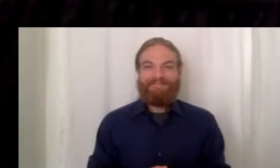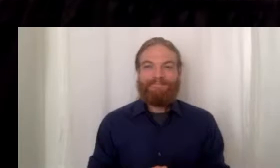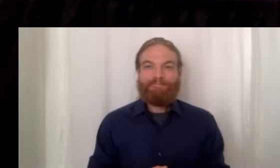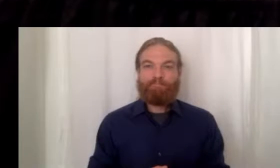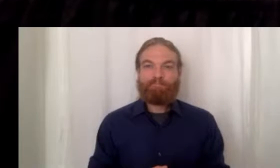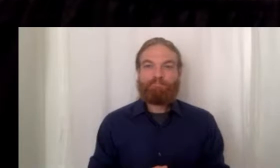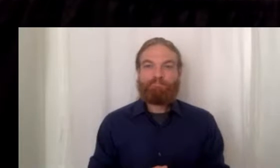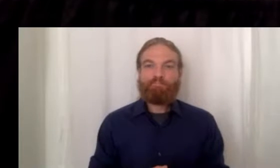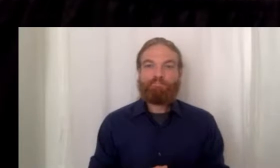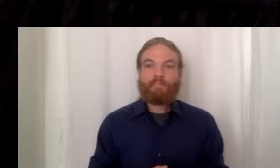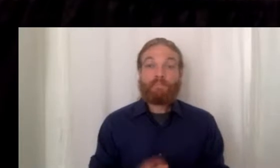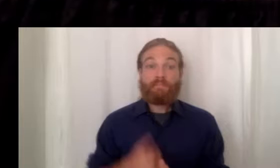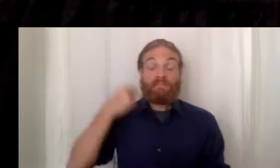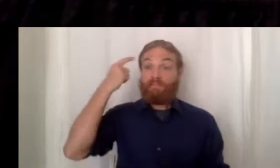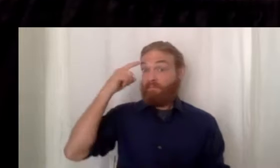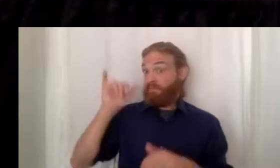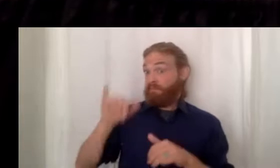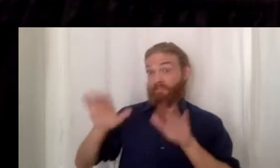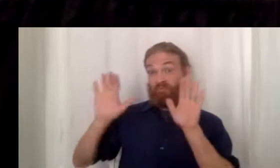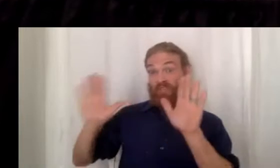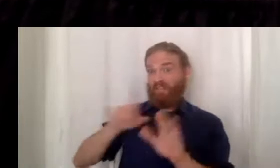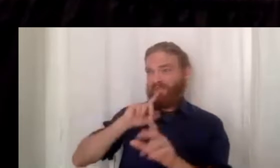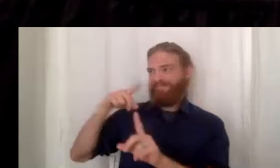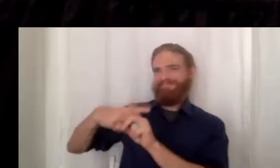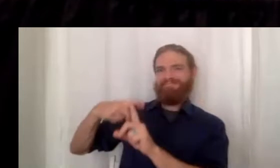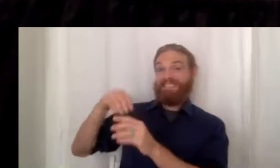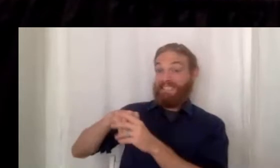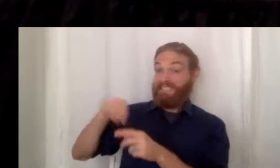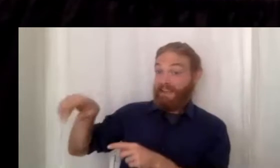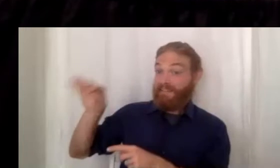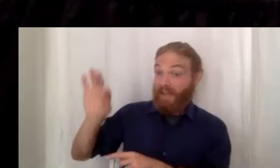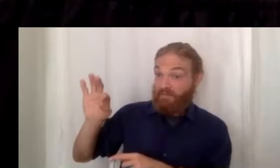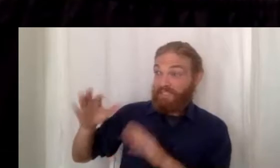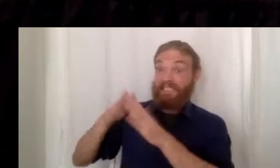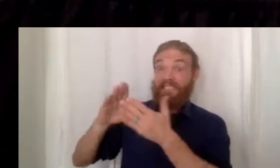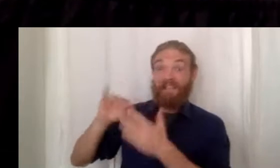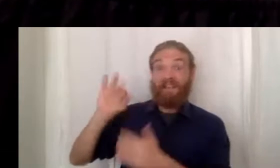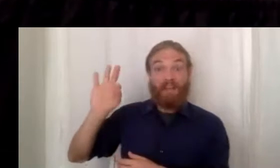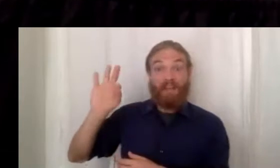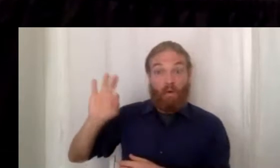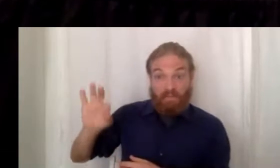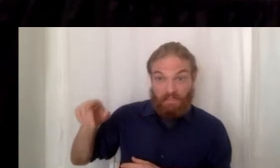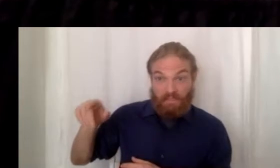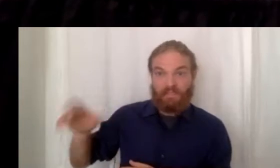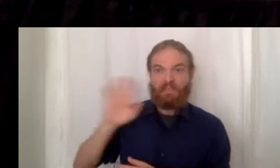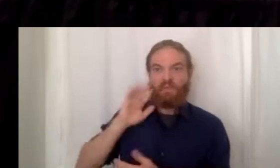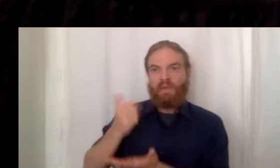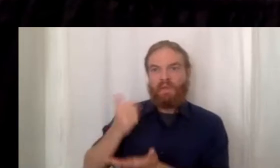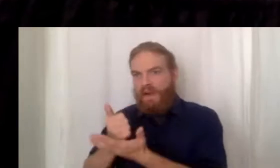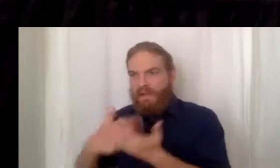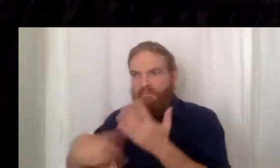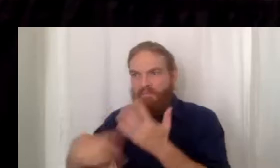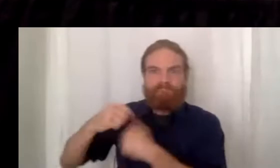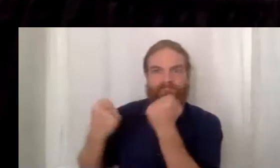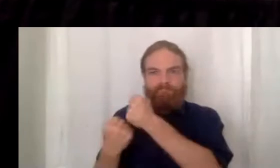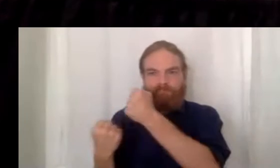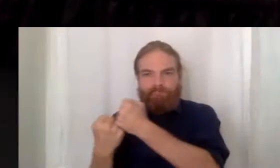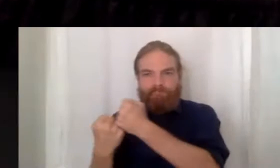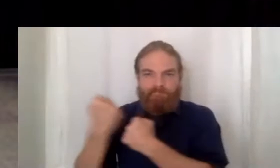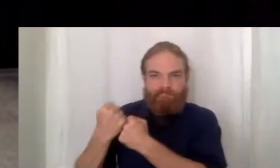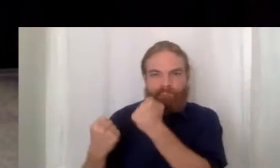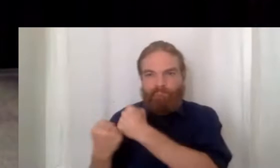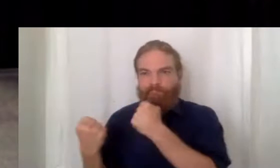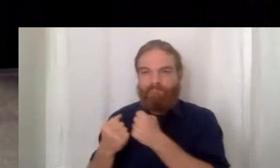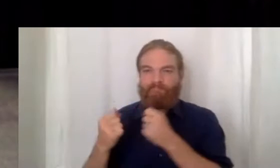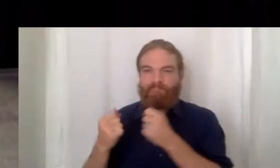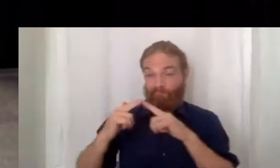again, Fountain's help and support with that. The lease is 14 pages. And